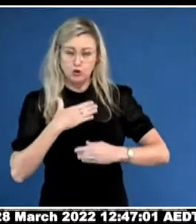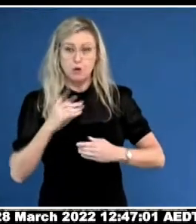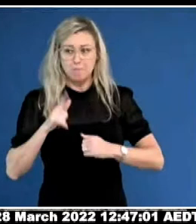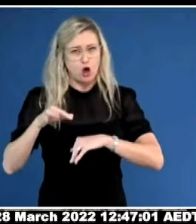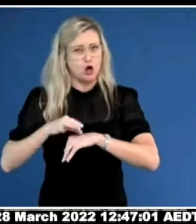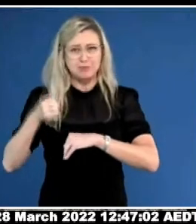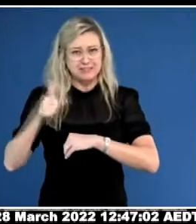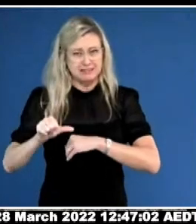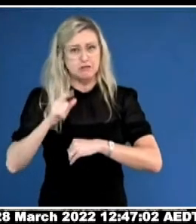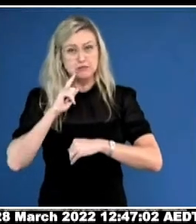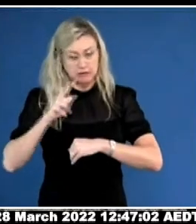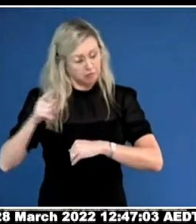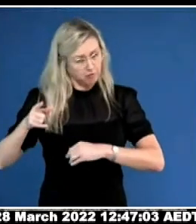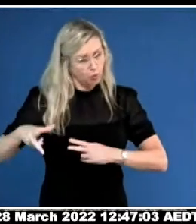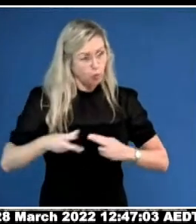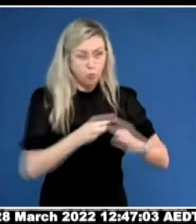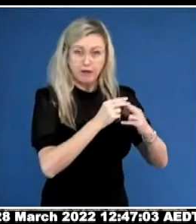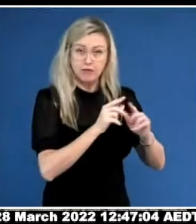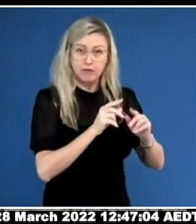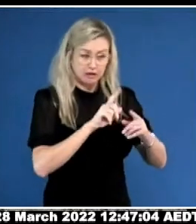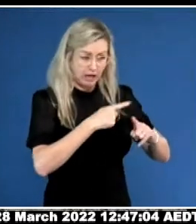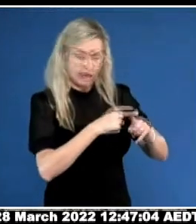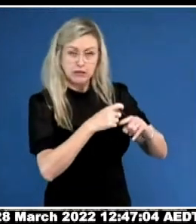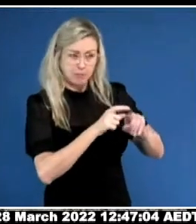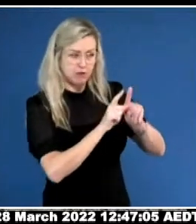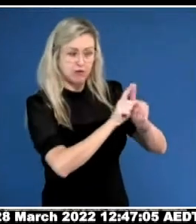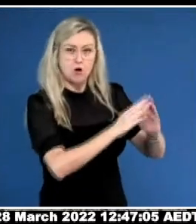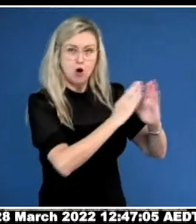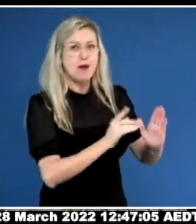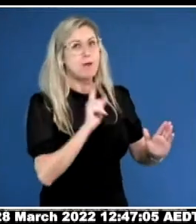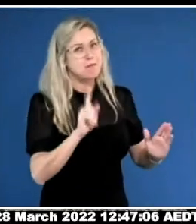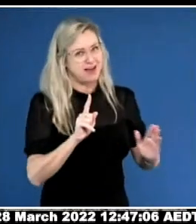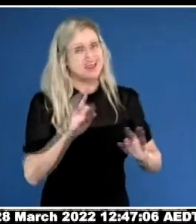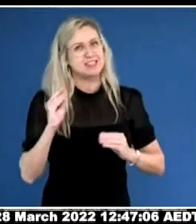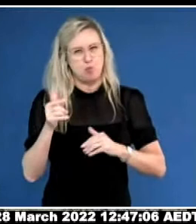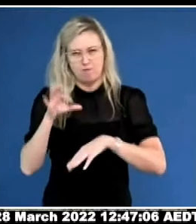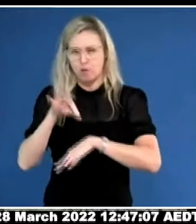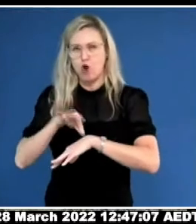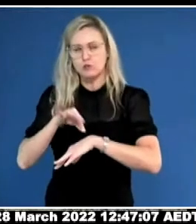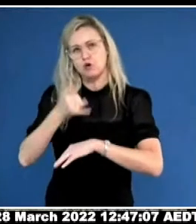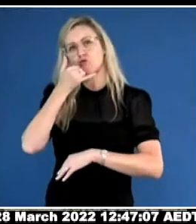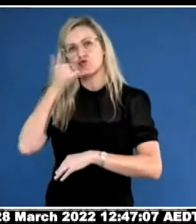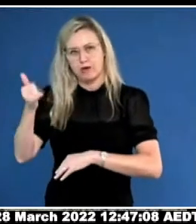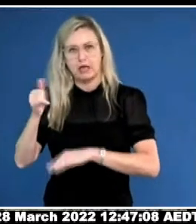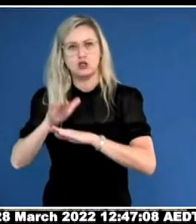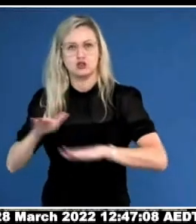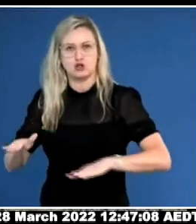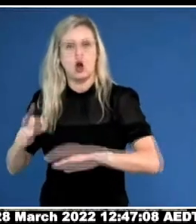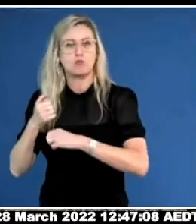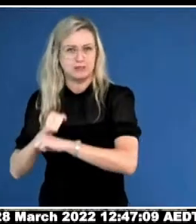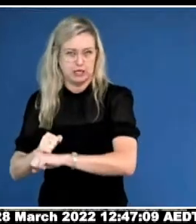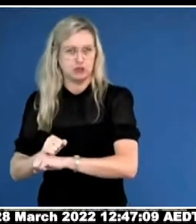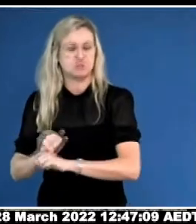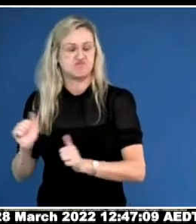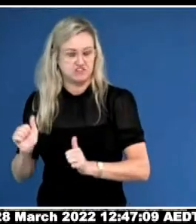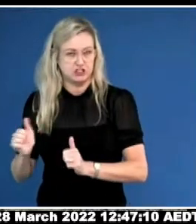But someone in that emergency department did call child protection. Mm-hmm. in that moment. And they